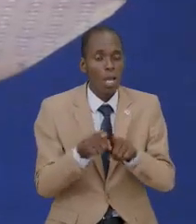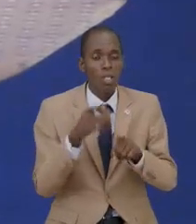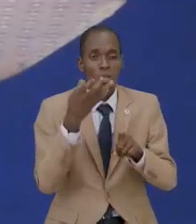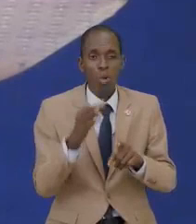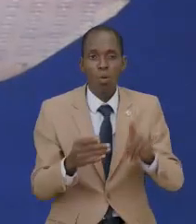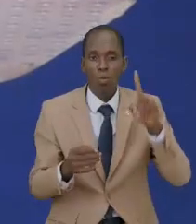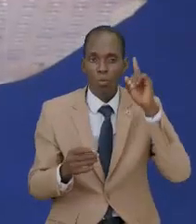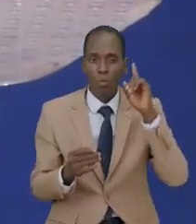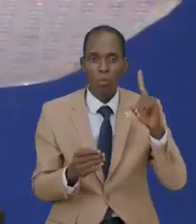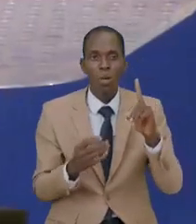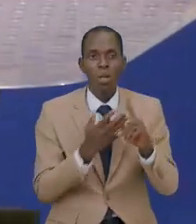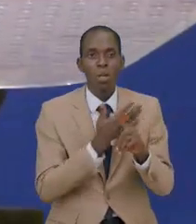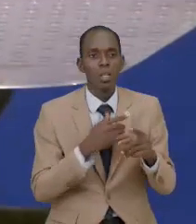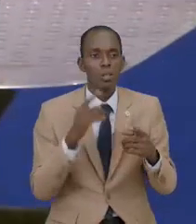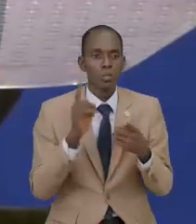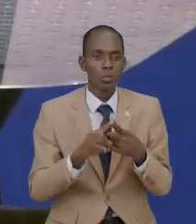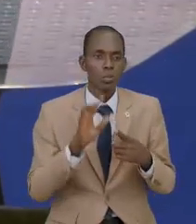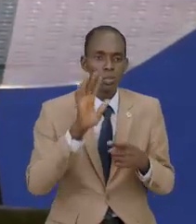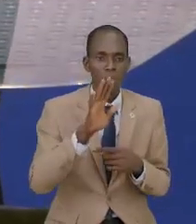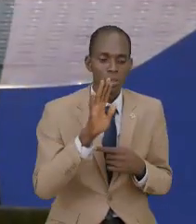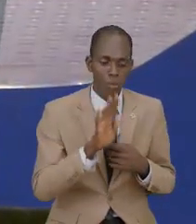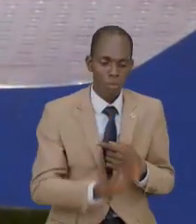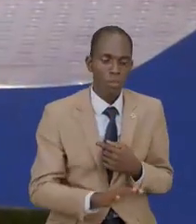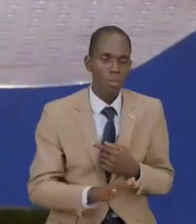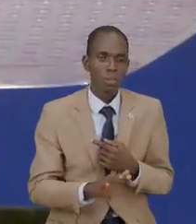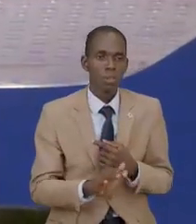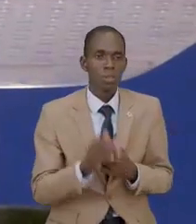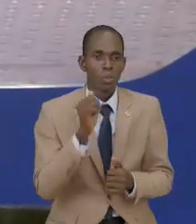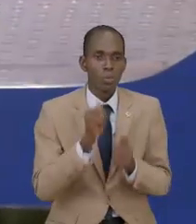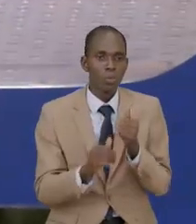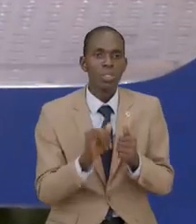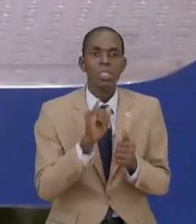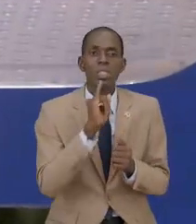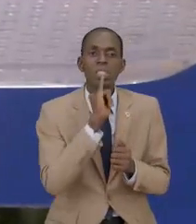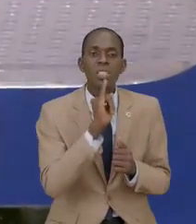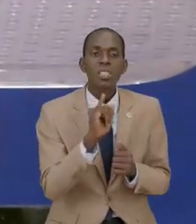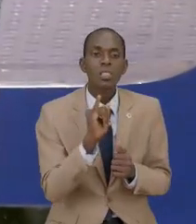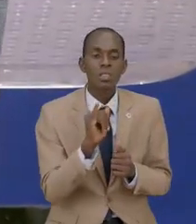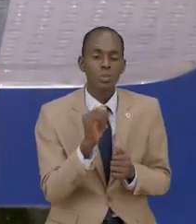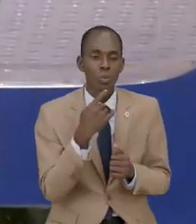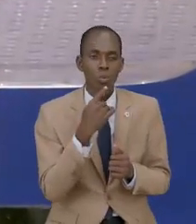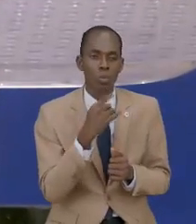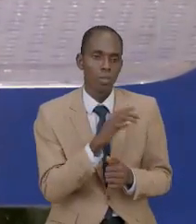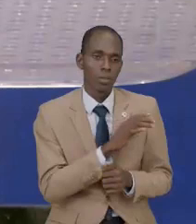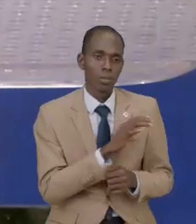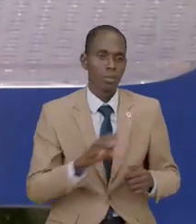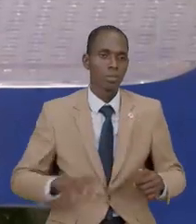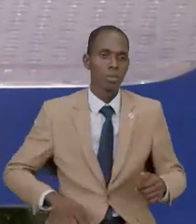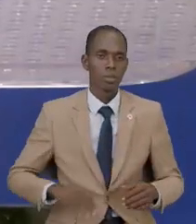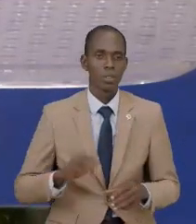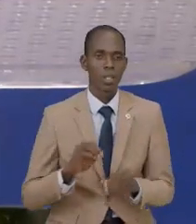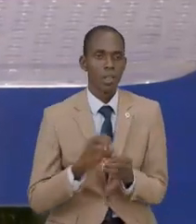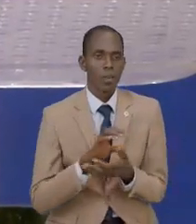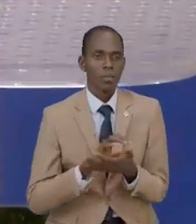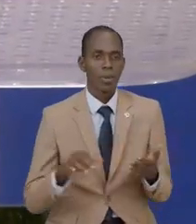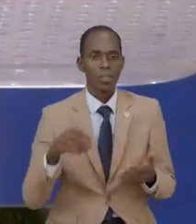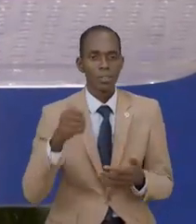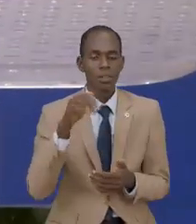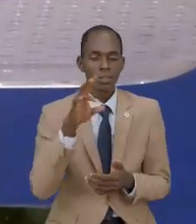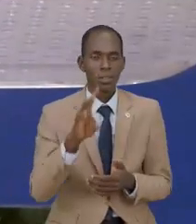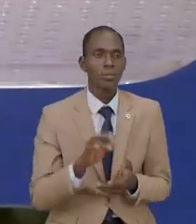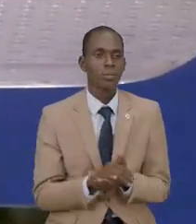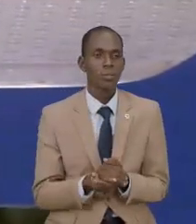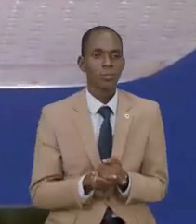one, and to thy seed, which is Christ. Then in verse 17,